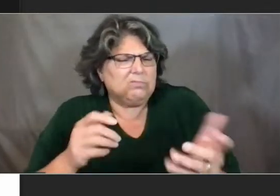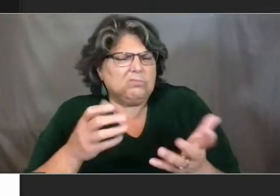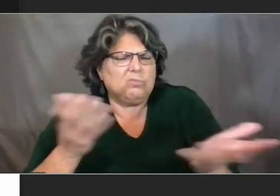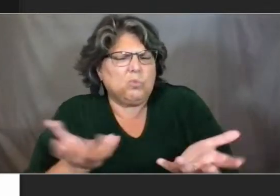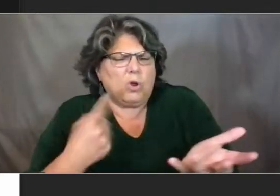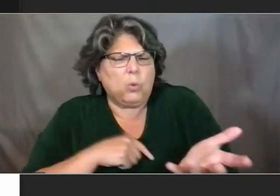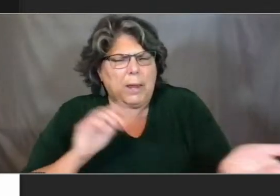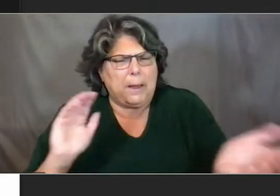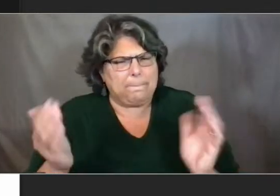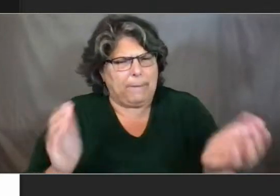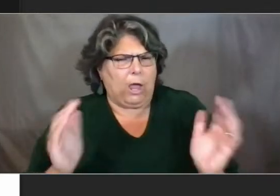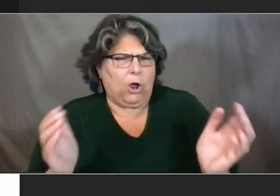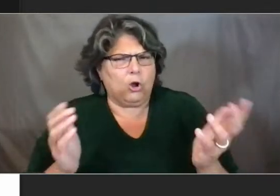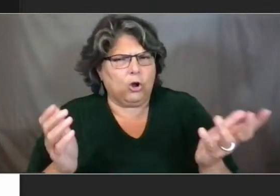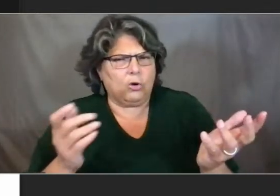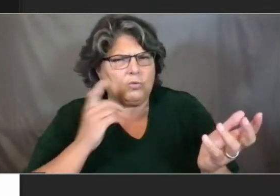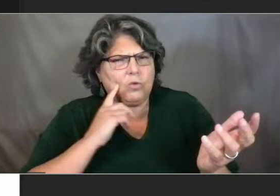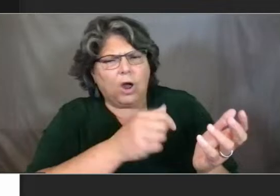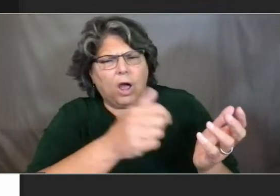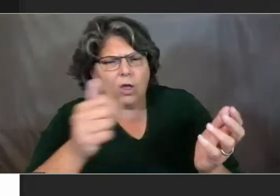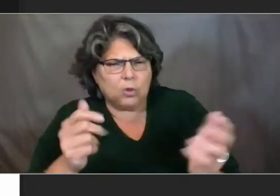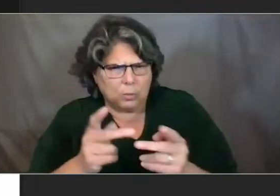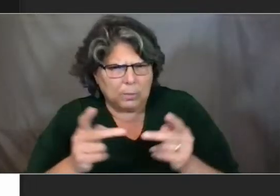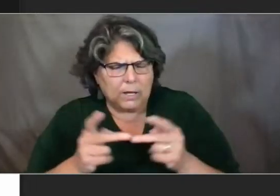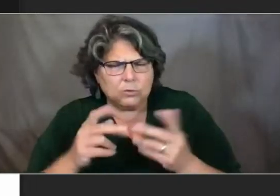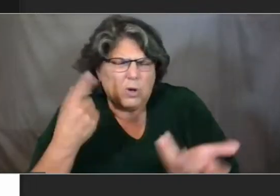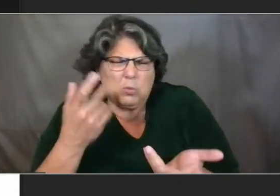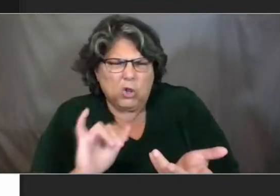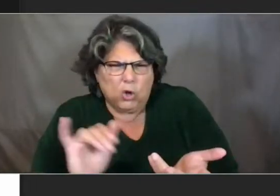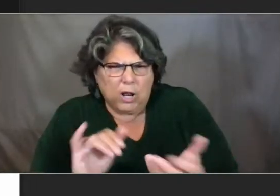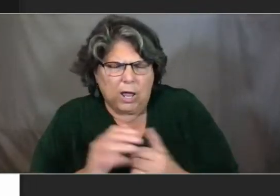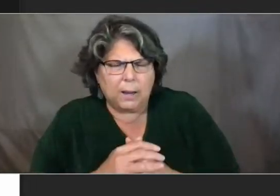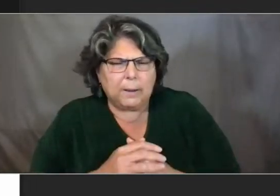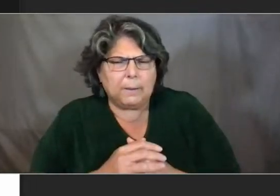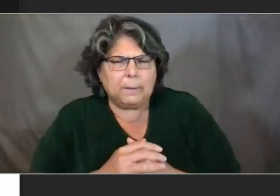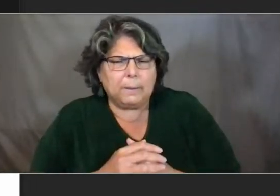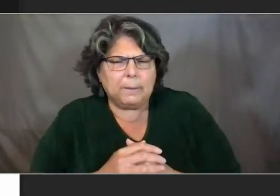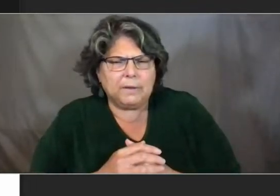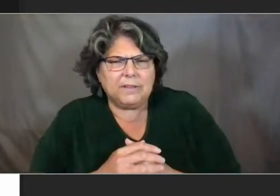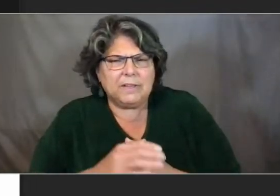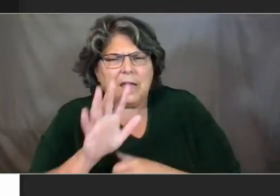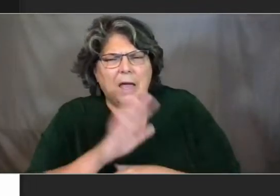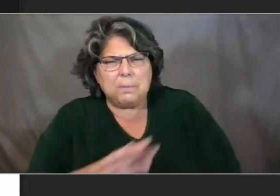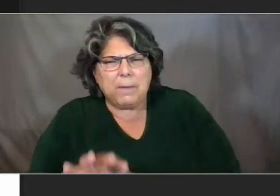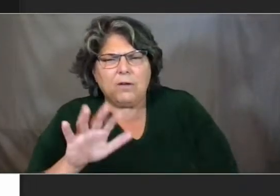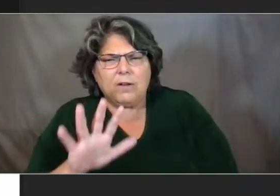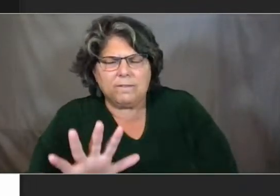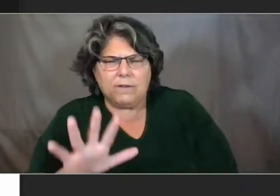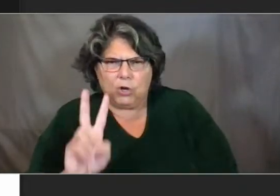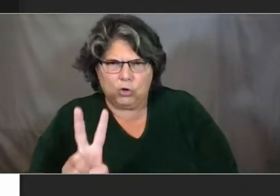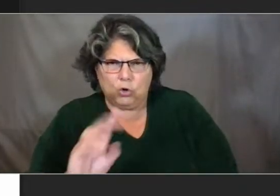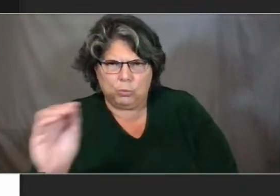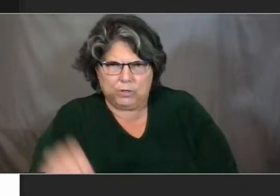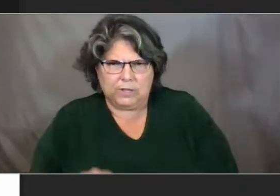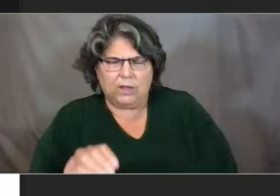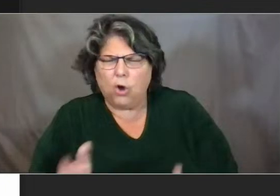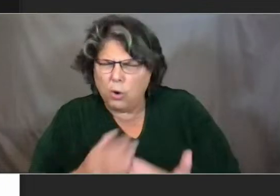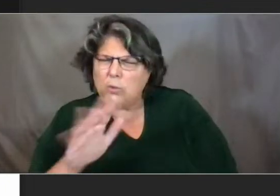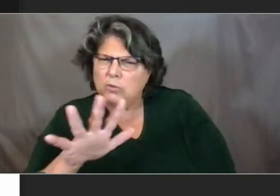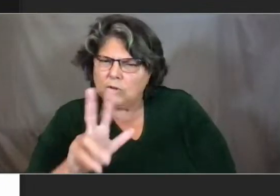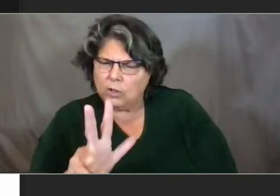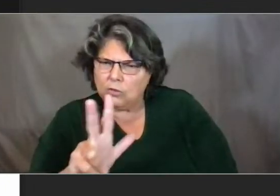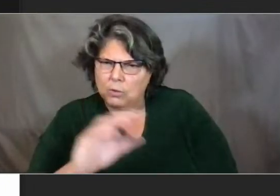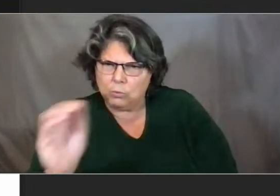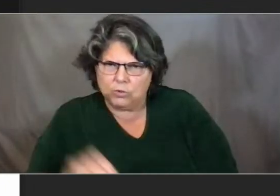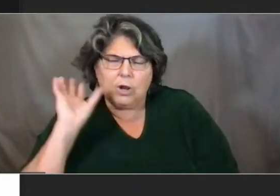a county as a whole? And so we're just tipping the scales at about 53% of our total population